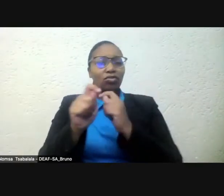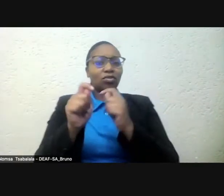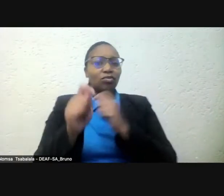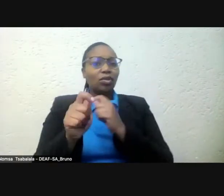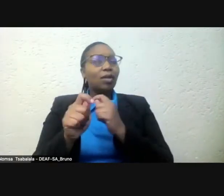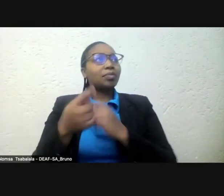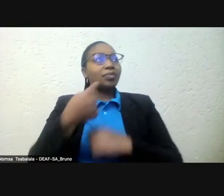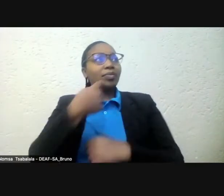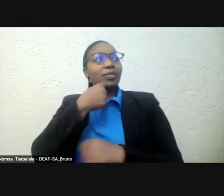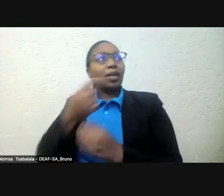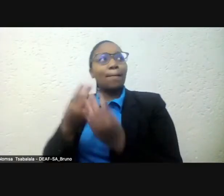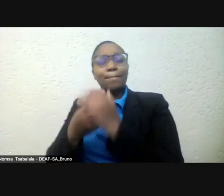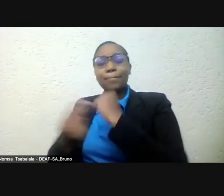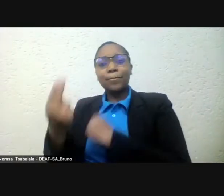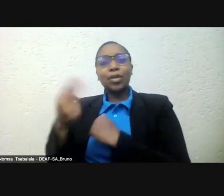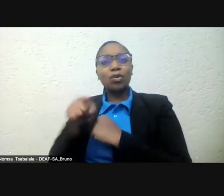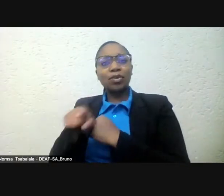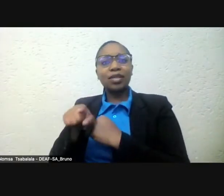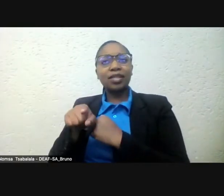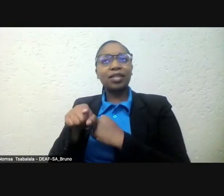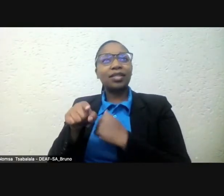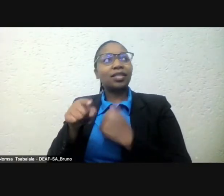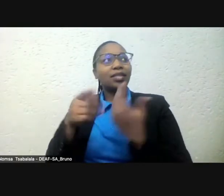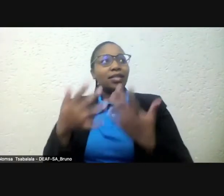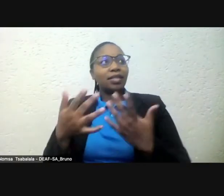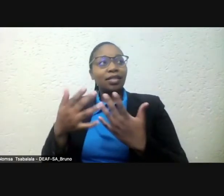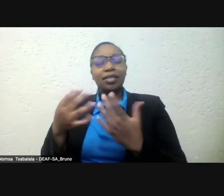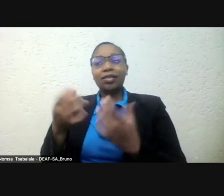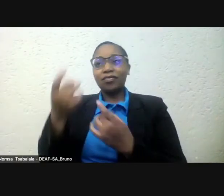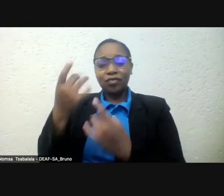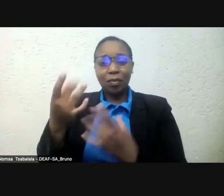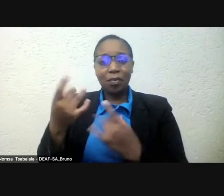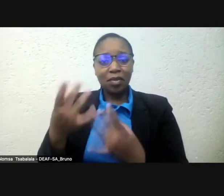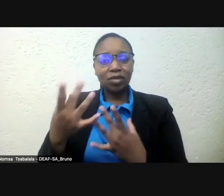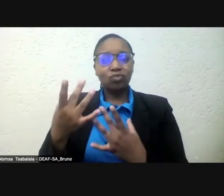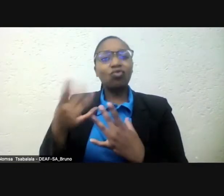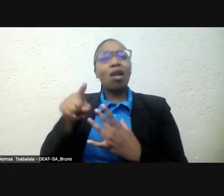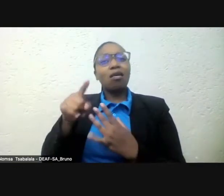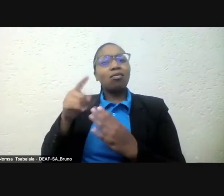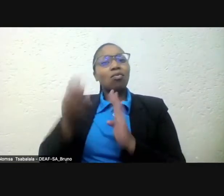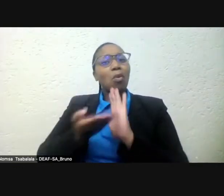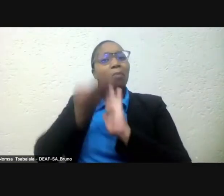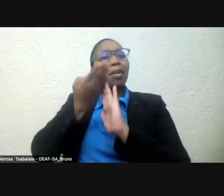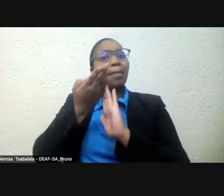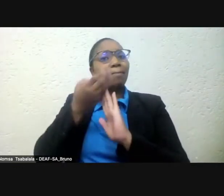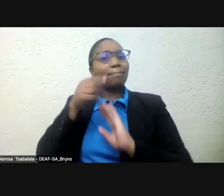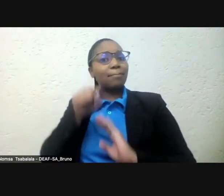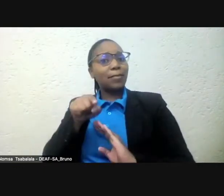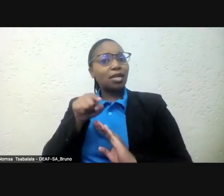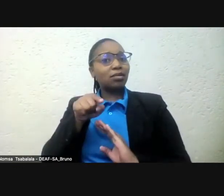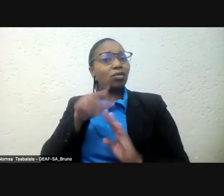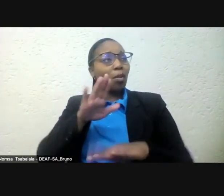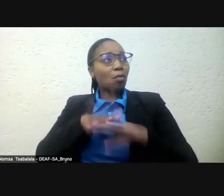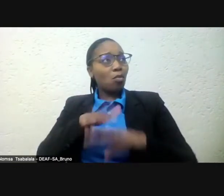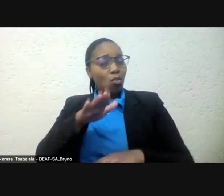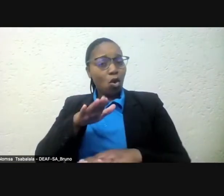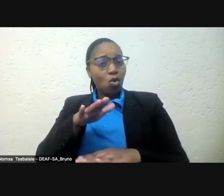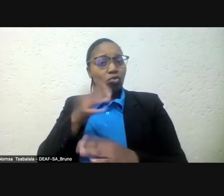data were up as of from November 27. How does that add up? Is it more data still